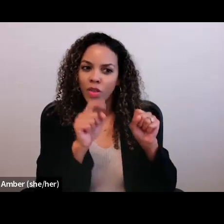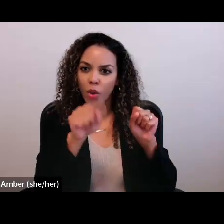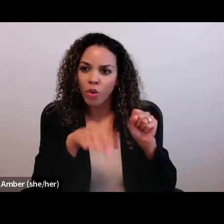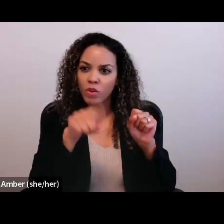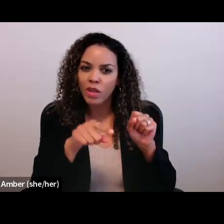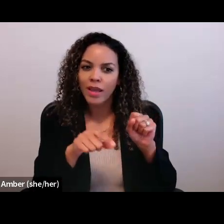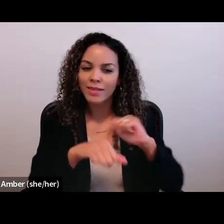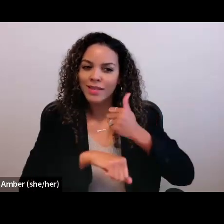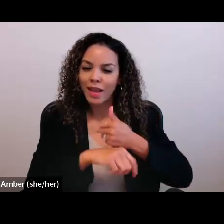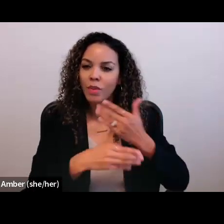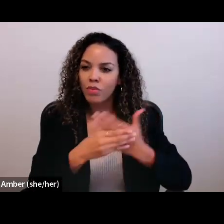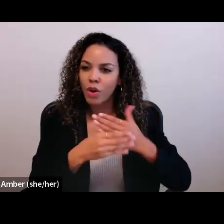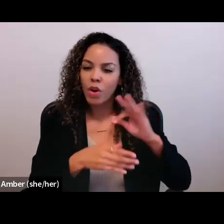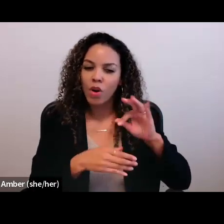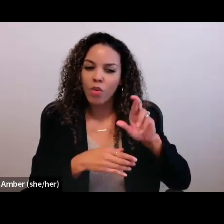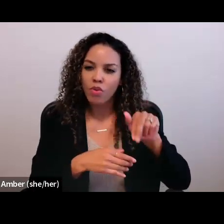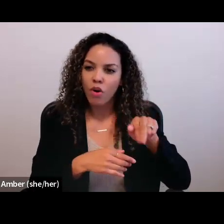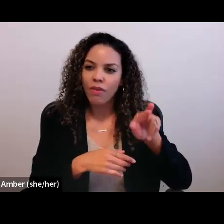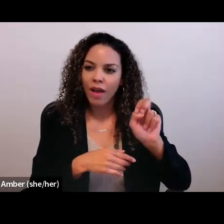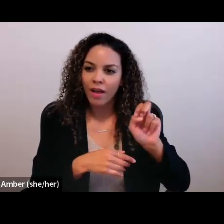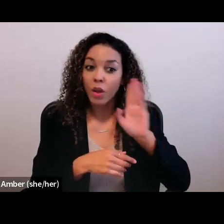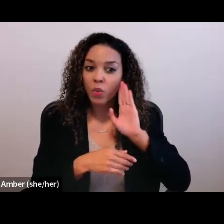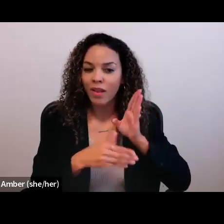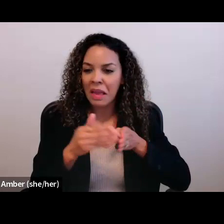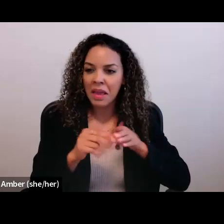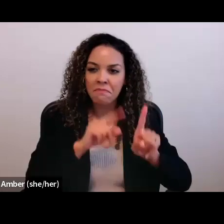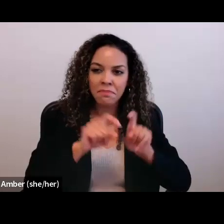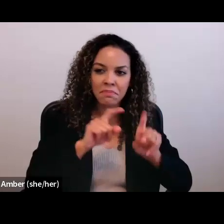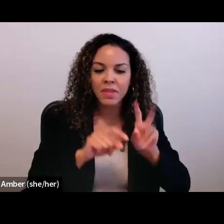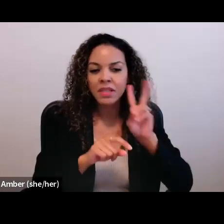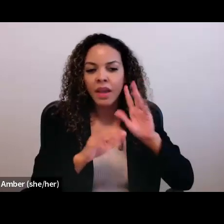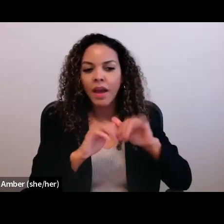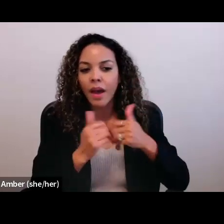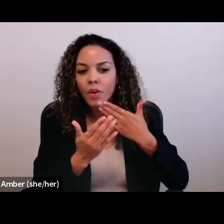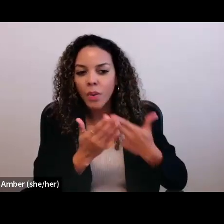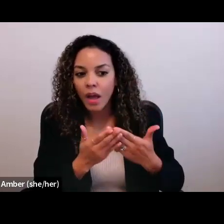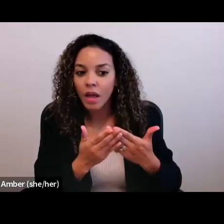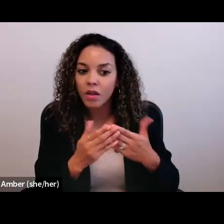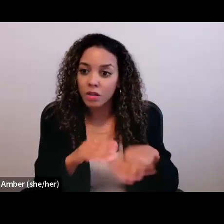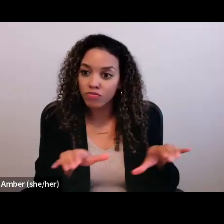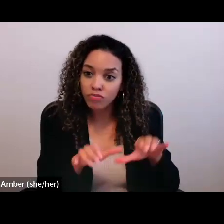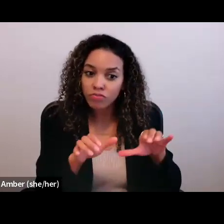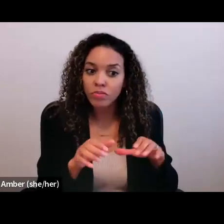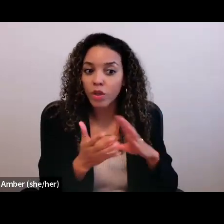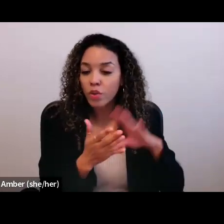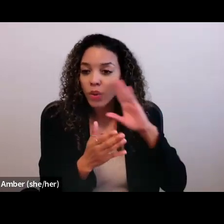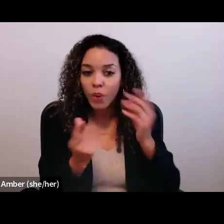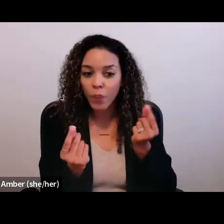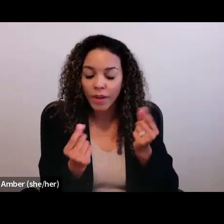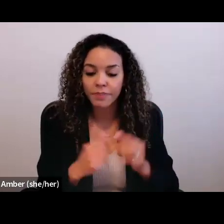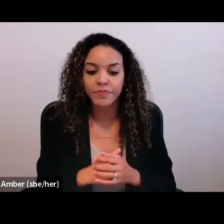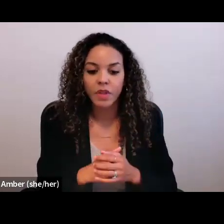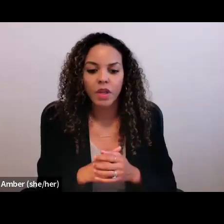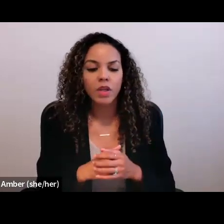I'm going to ask you questions at the end to see how well and what you learned from taking these instruments. So what's